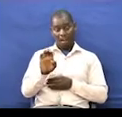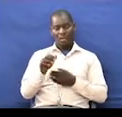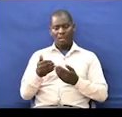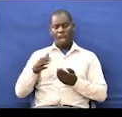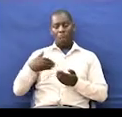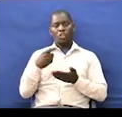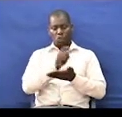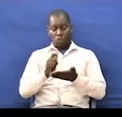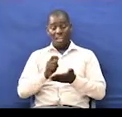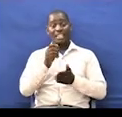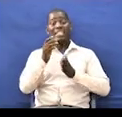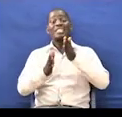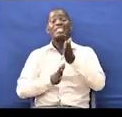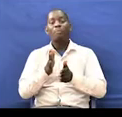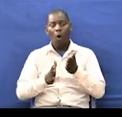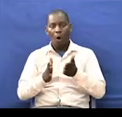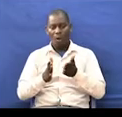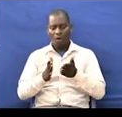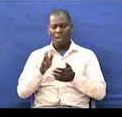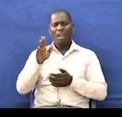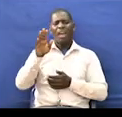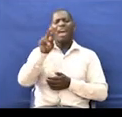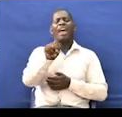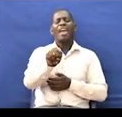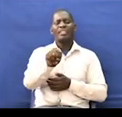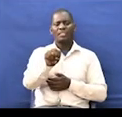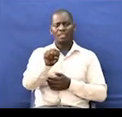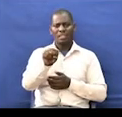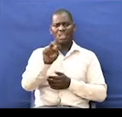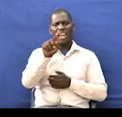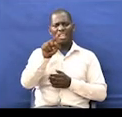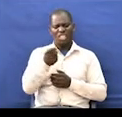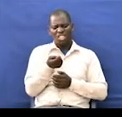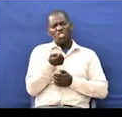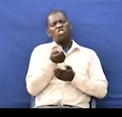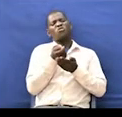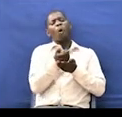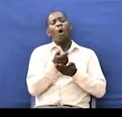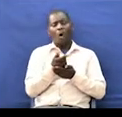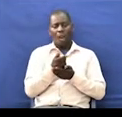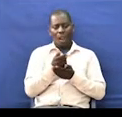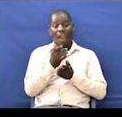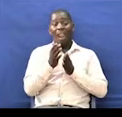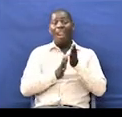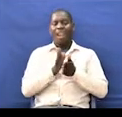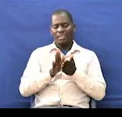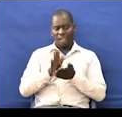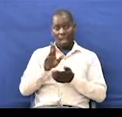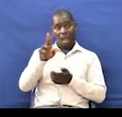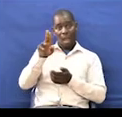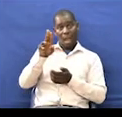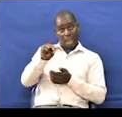case, it is capital N and a small letter m. This is the SI unit